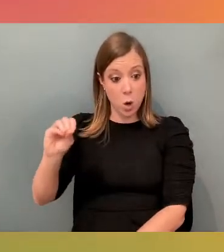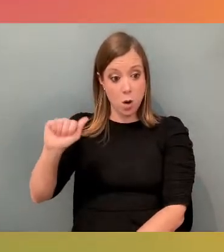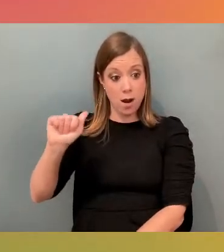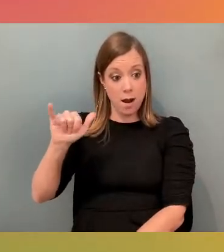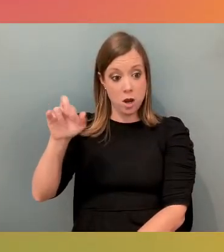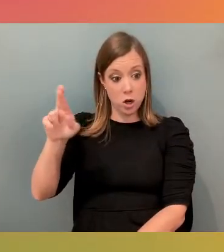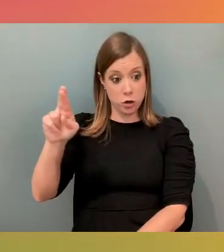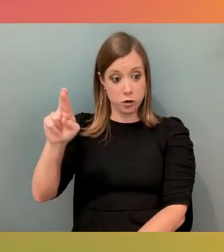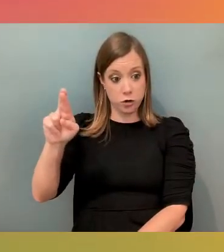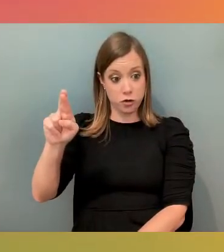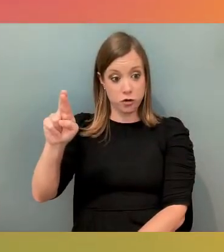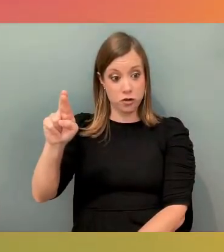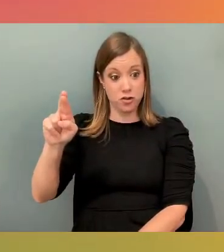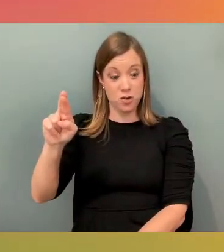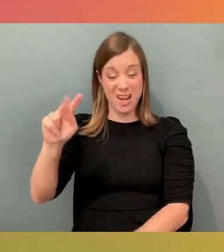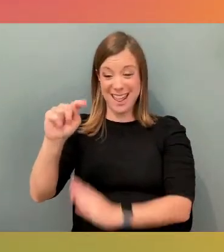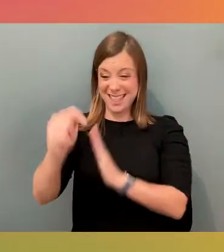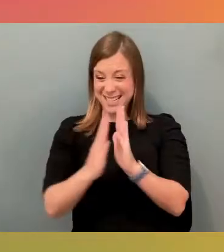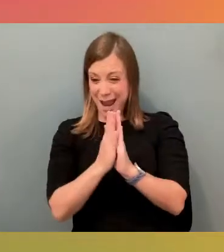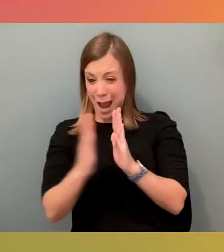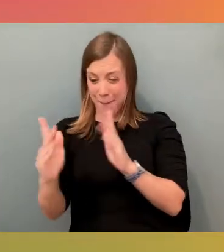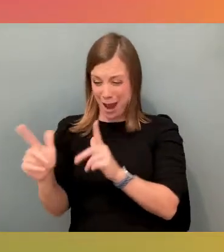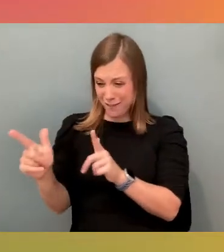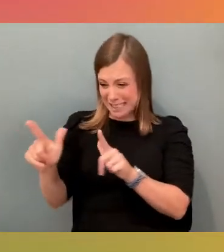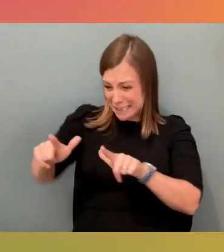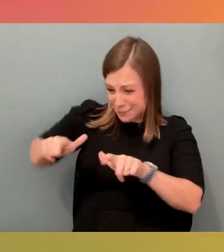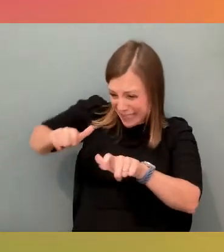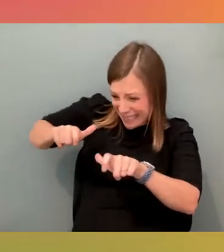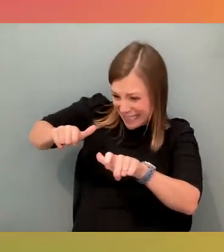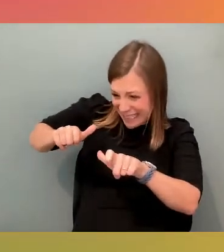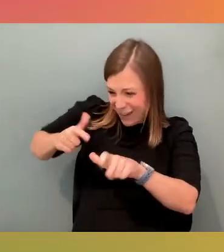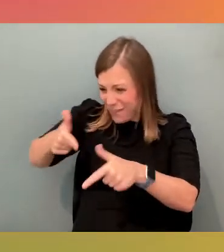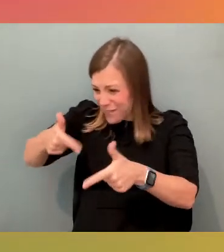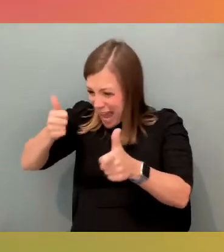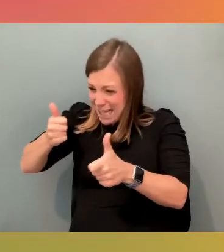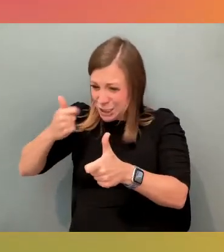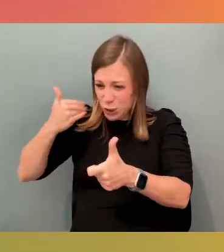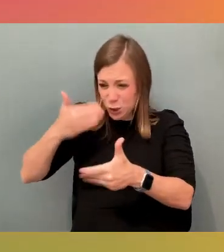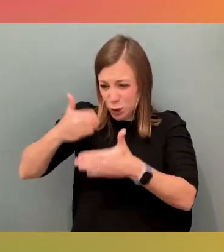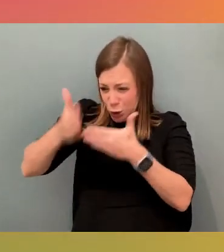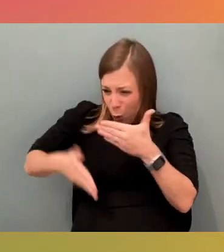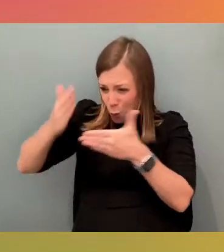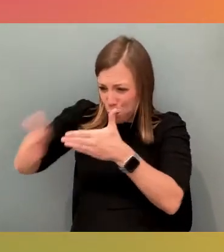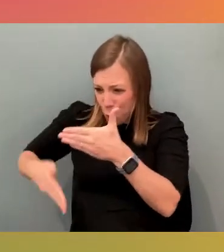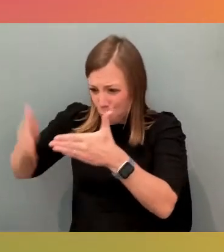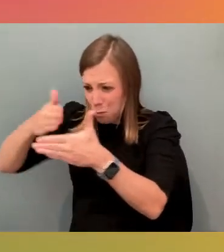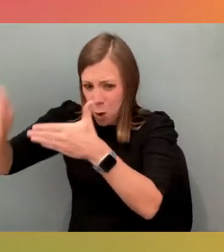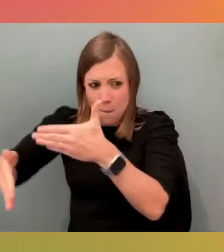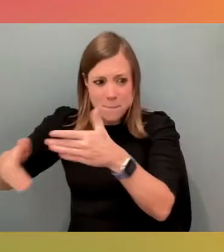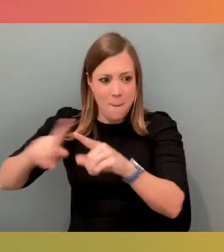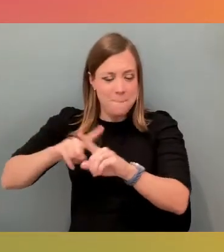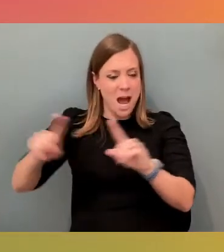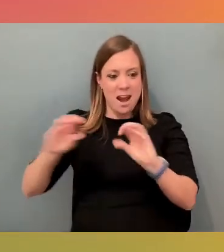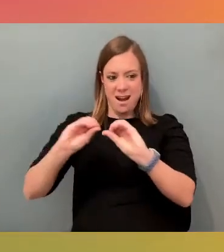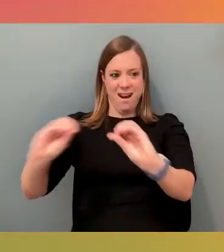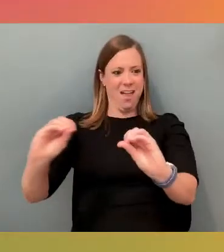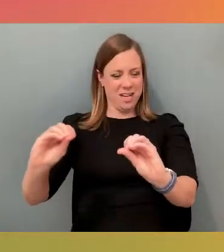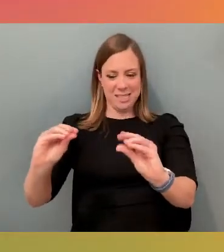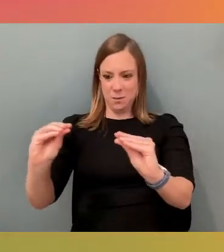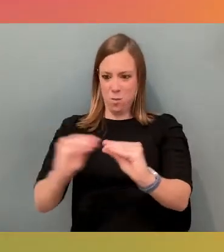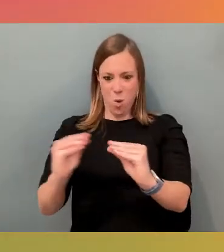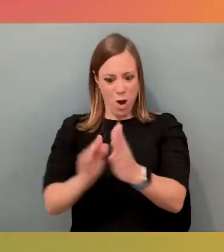In an age of speed, I began to think, nothing could be more invigorating than going